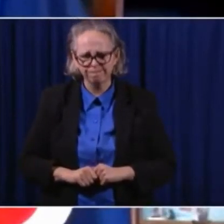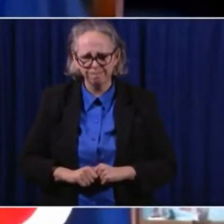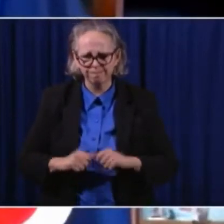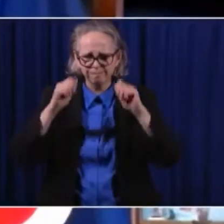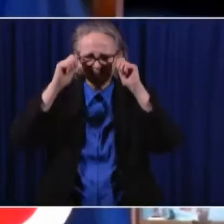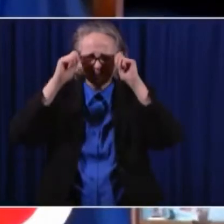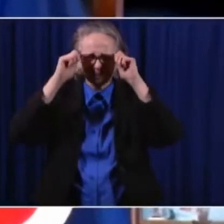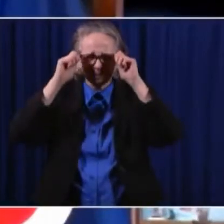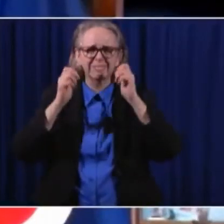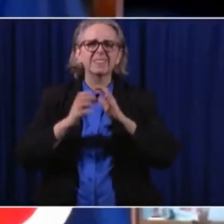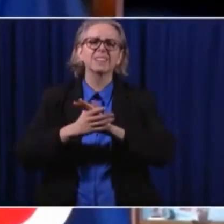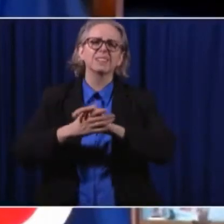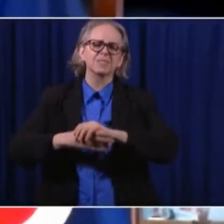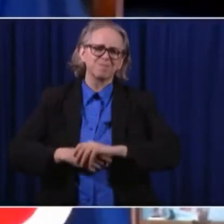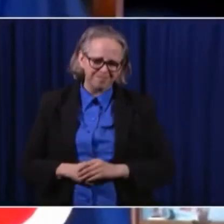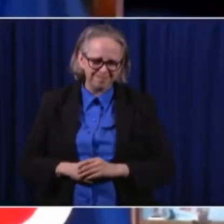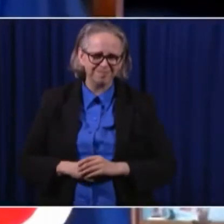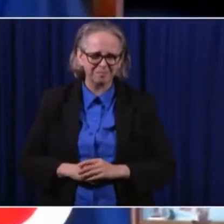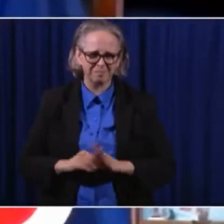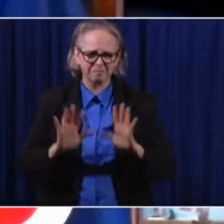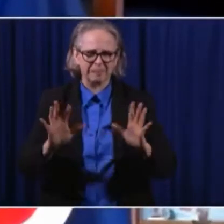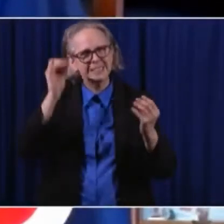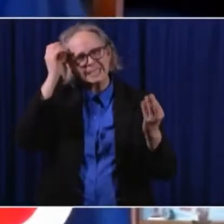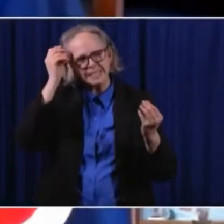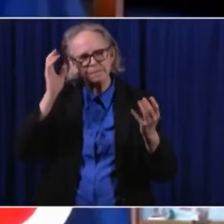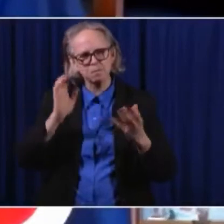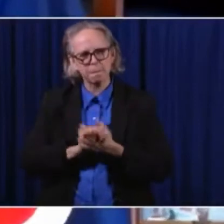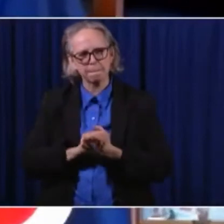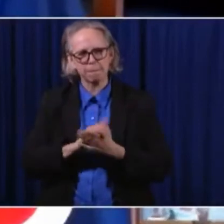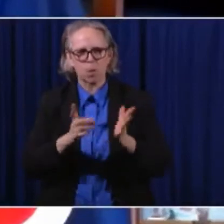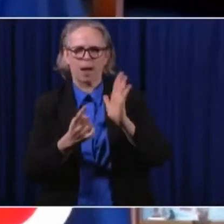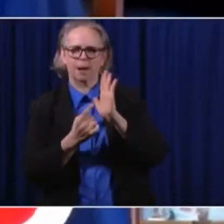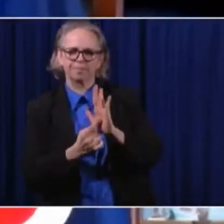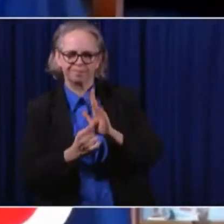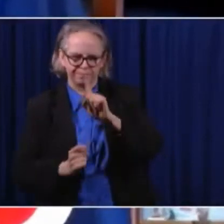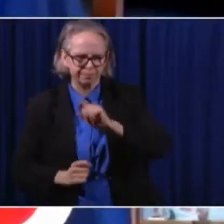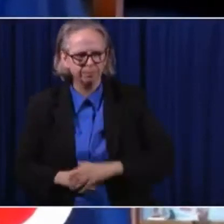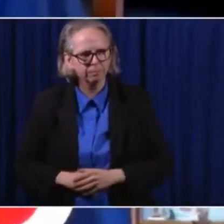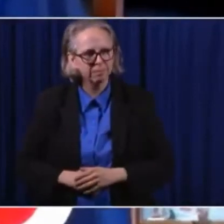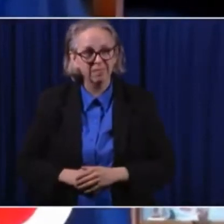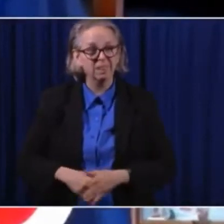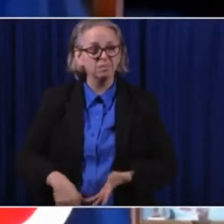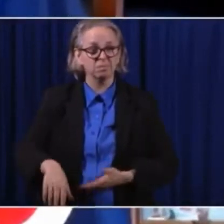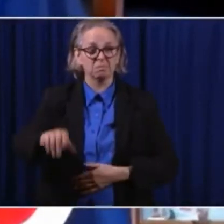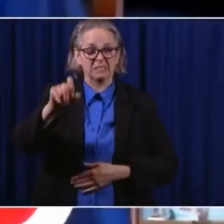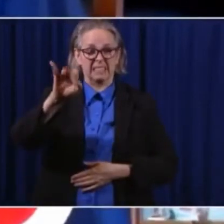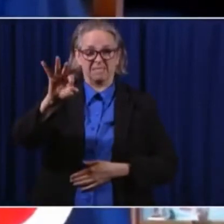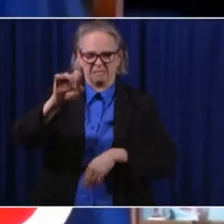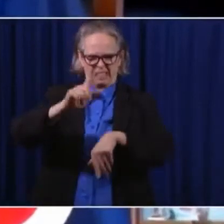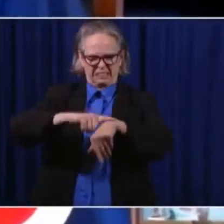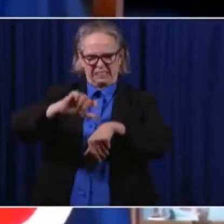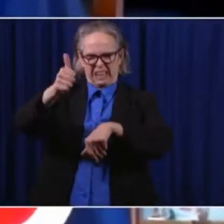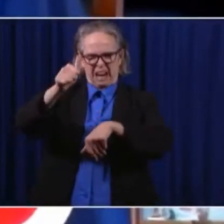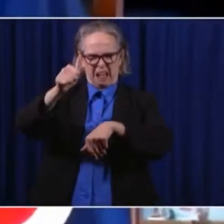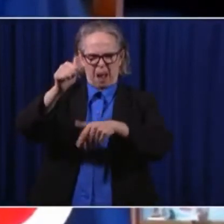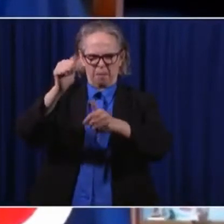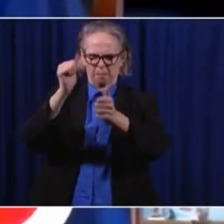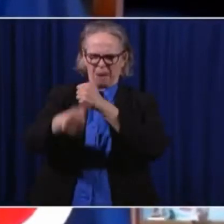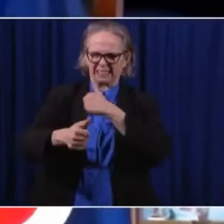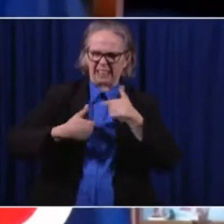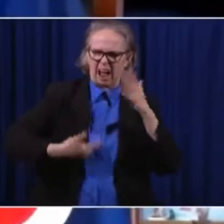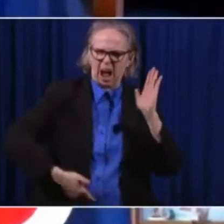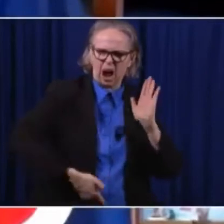try to simplify this for folks, is that if 10 p.m. comes around and you got to go to work, then you can go to work. If you got an emergency, you